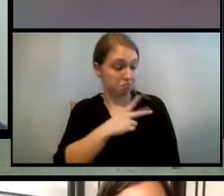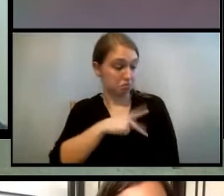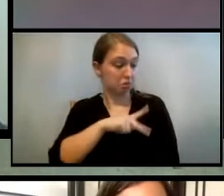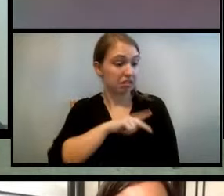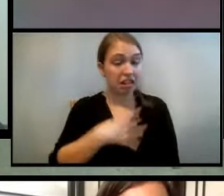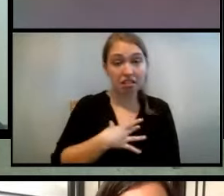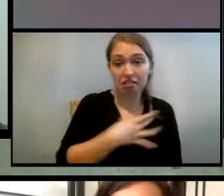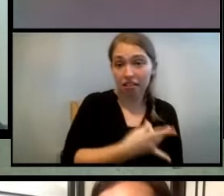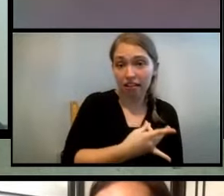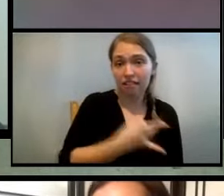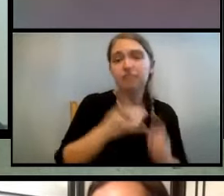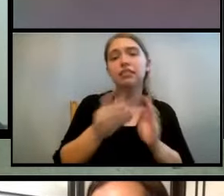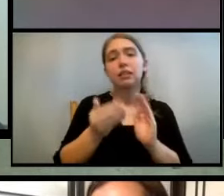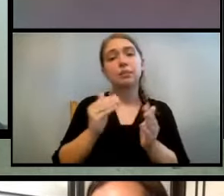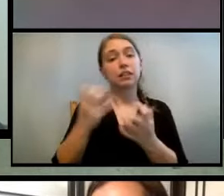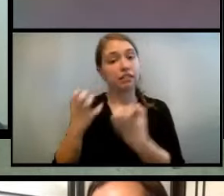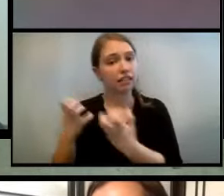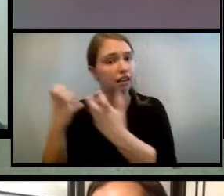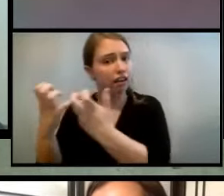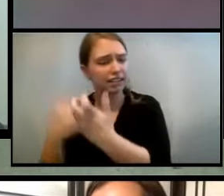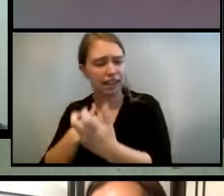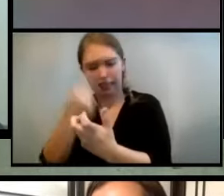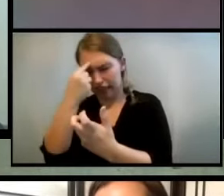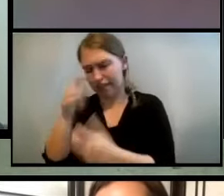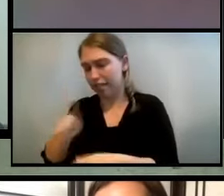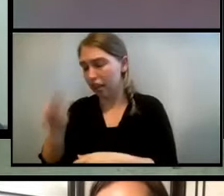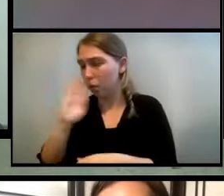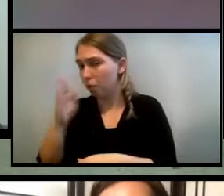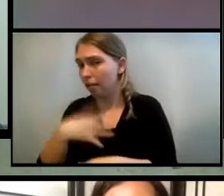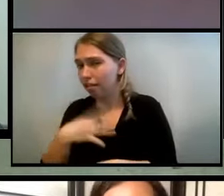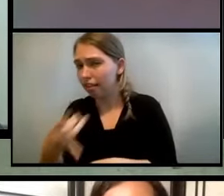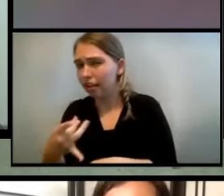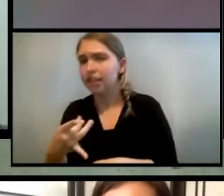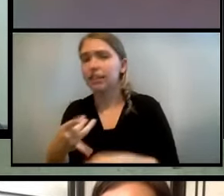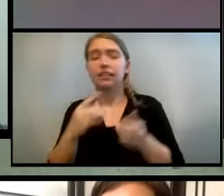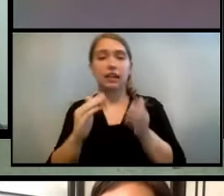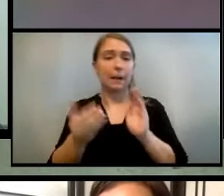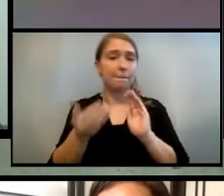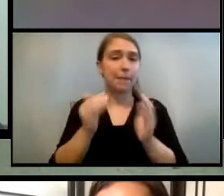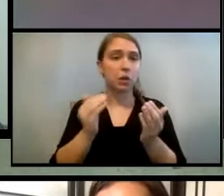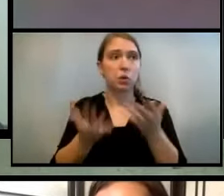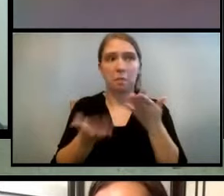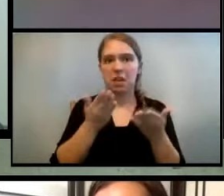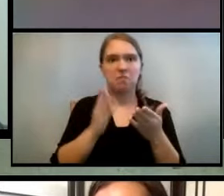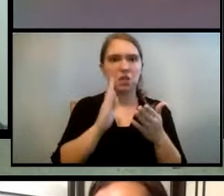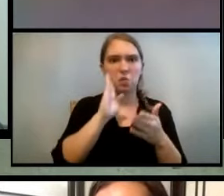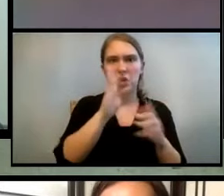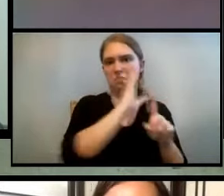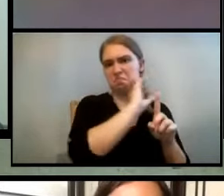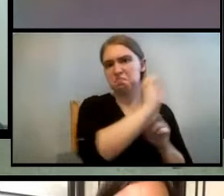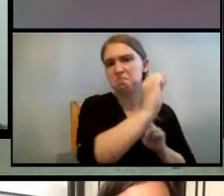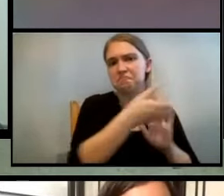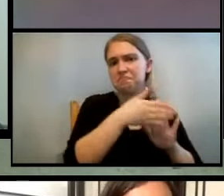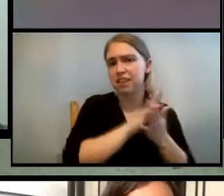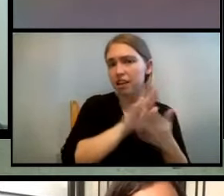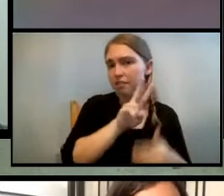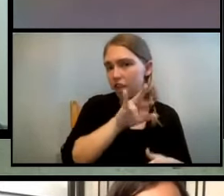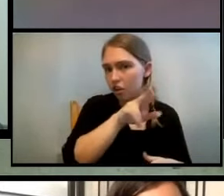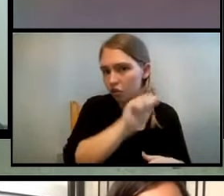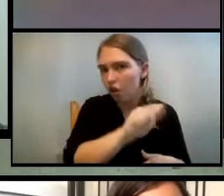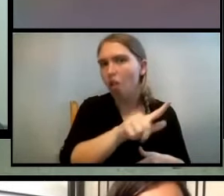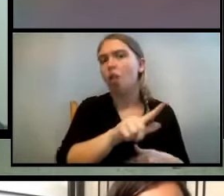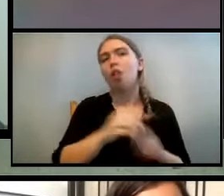the audience of the magazine likes versus things that have the potential to go viral versus things that have the potential to win